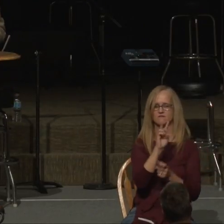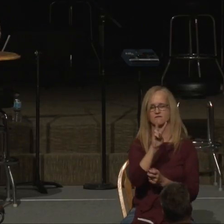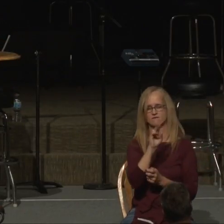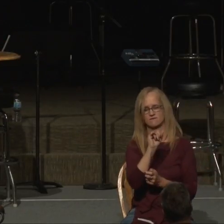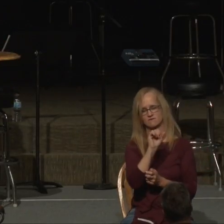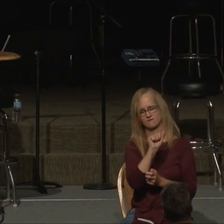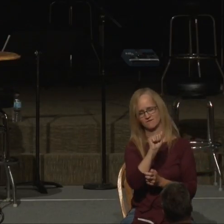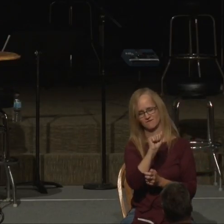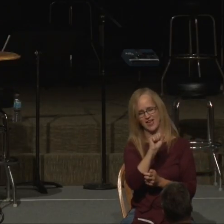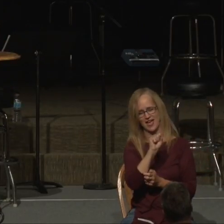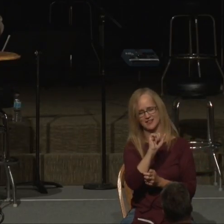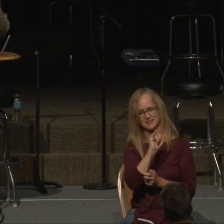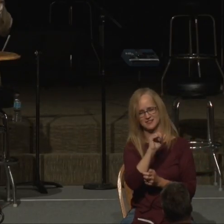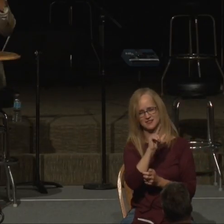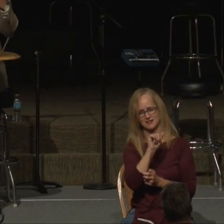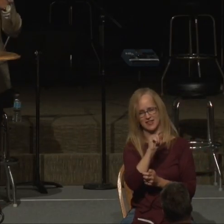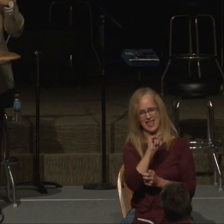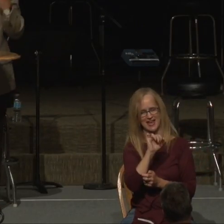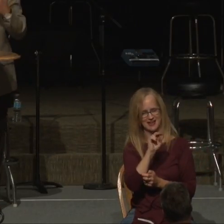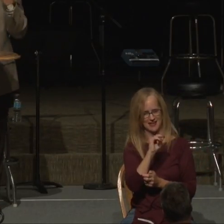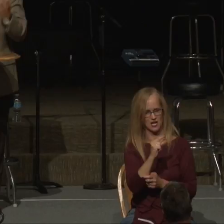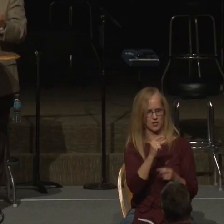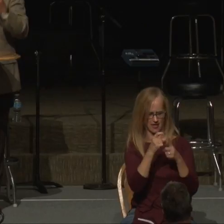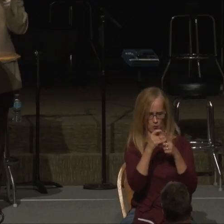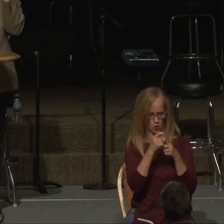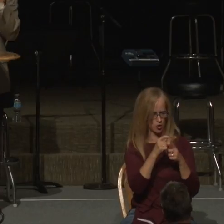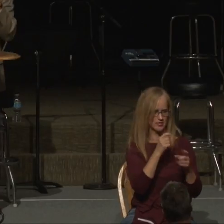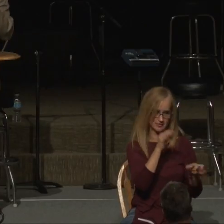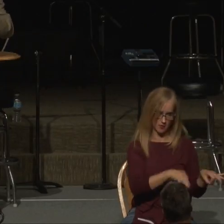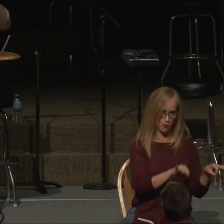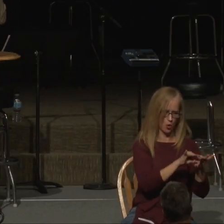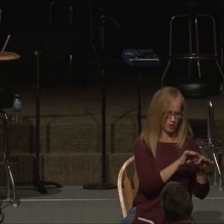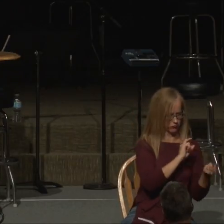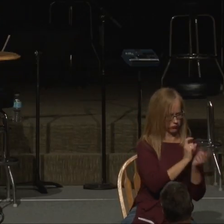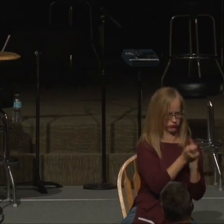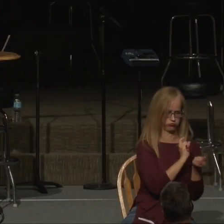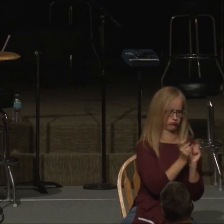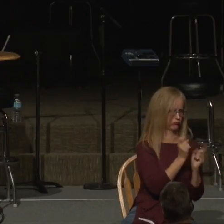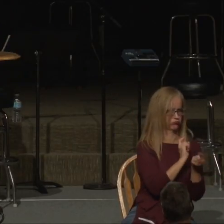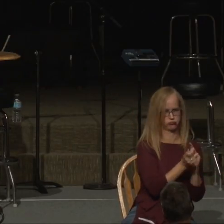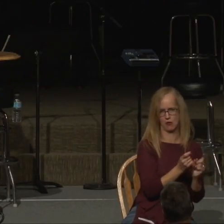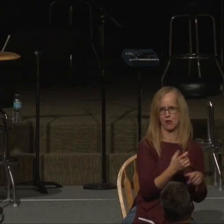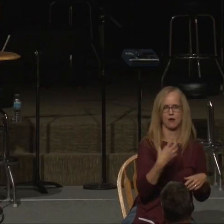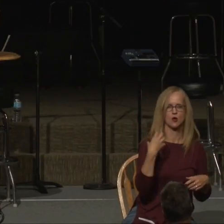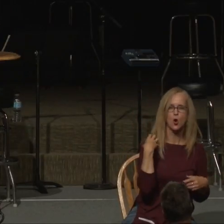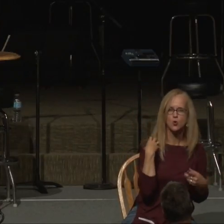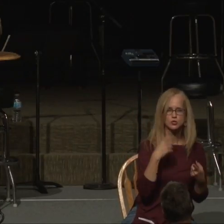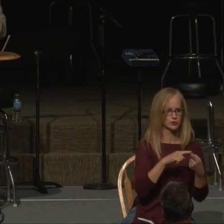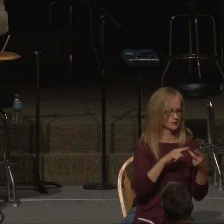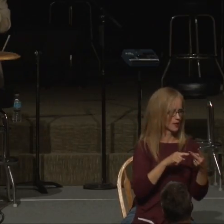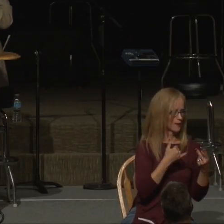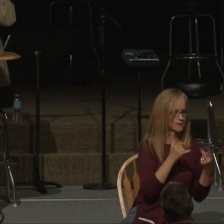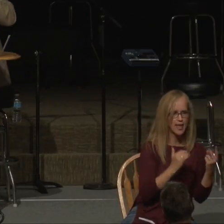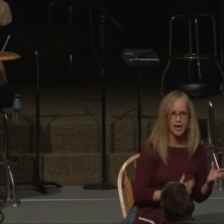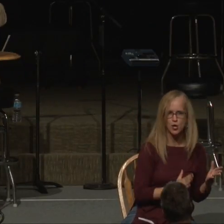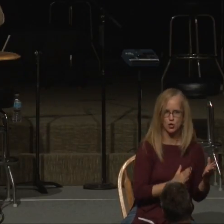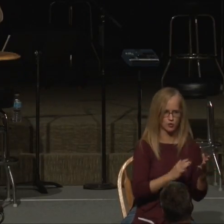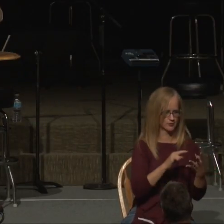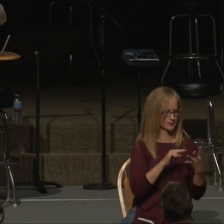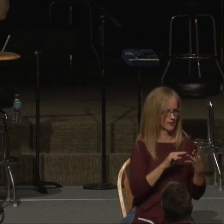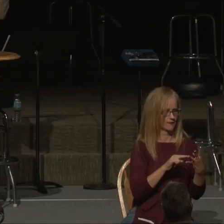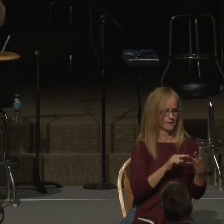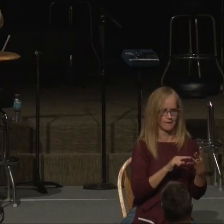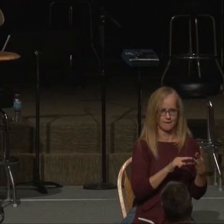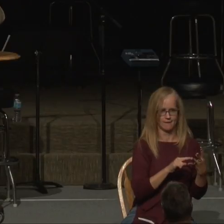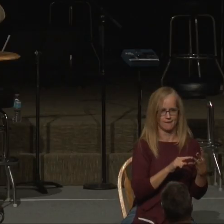vacillating is important there. The vacillating abilities and circumstances that hold sway over coaches and players and officials, even